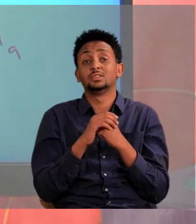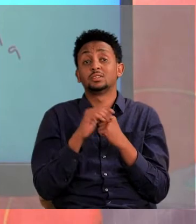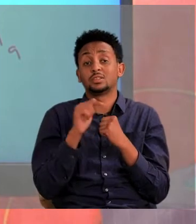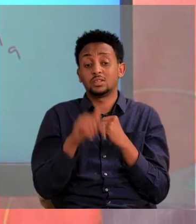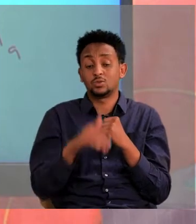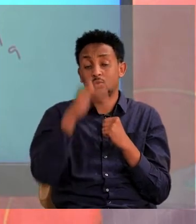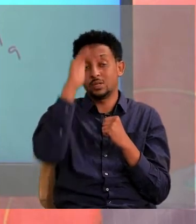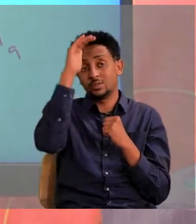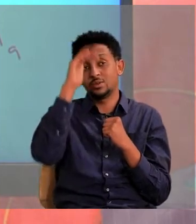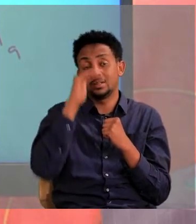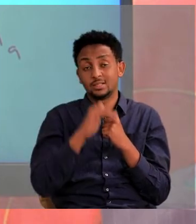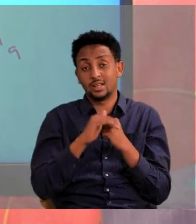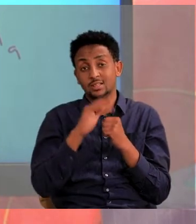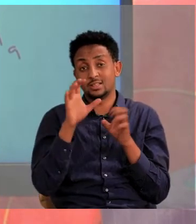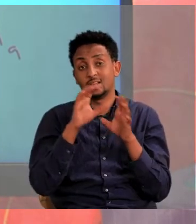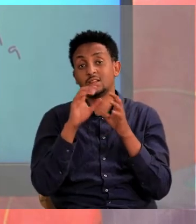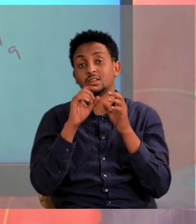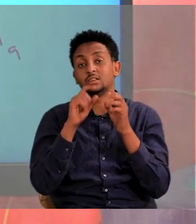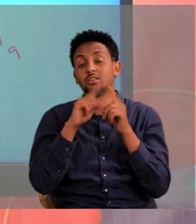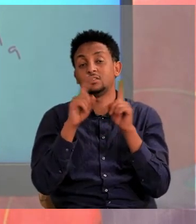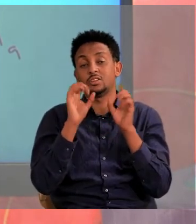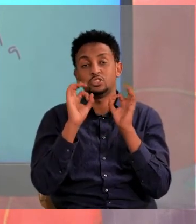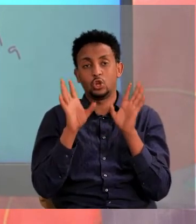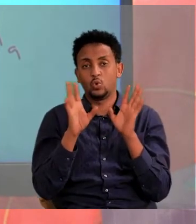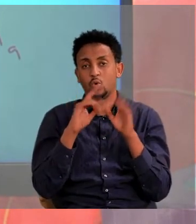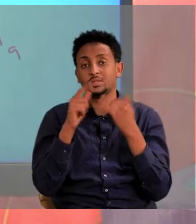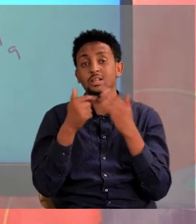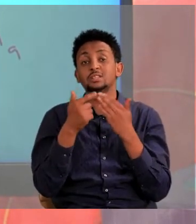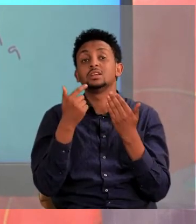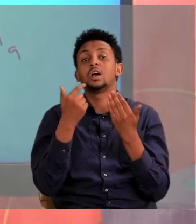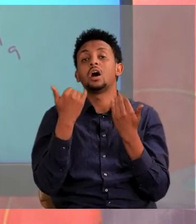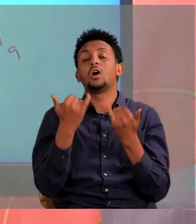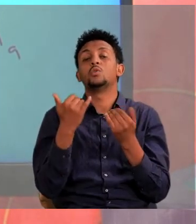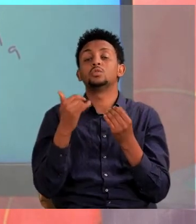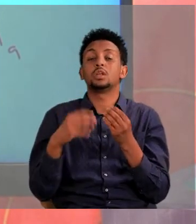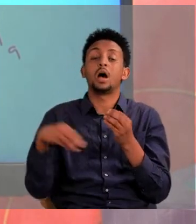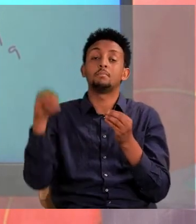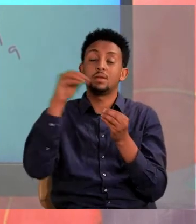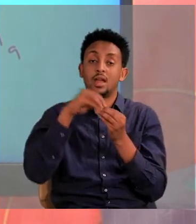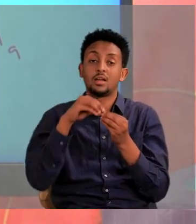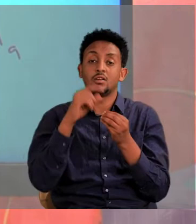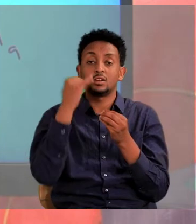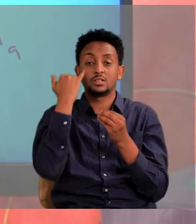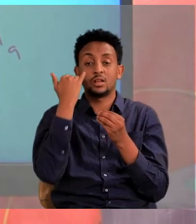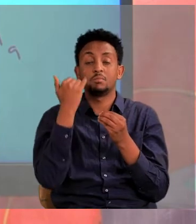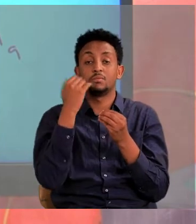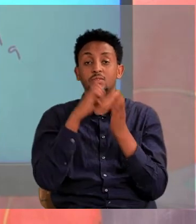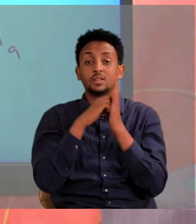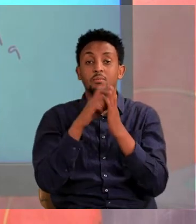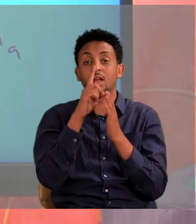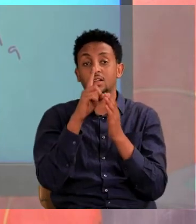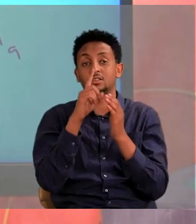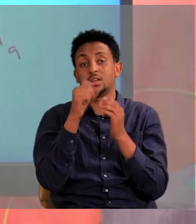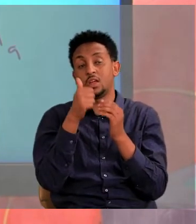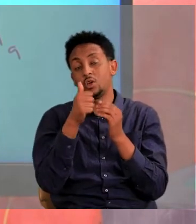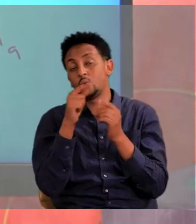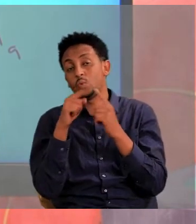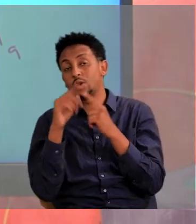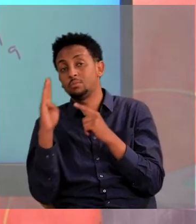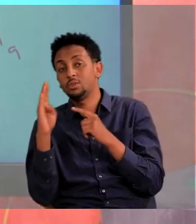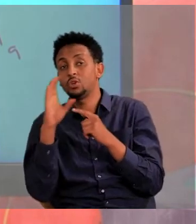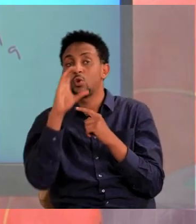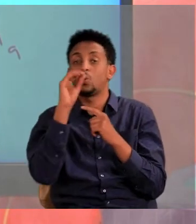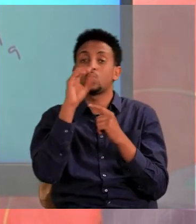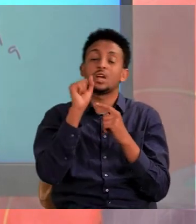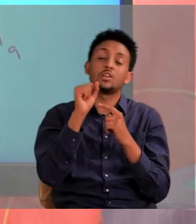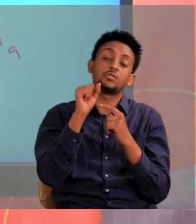to this or to this, has no difference. Therefore, we can apply, for example, if it is moving from A to B, cosine